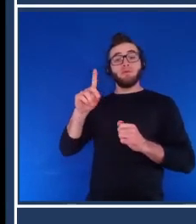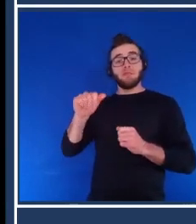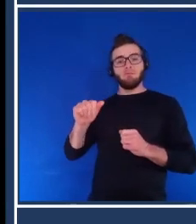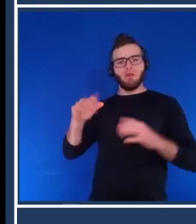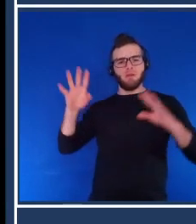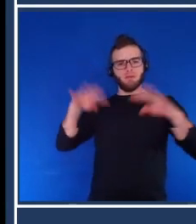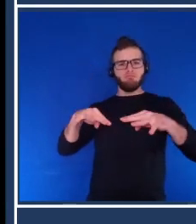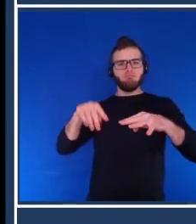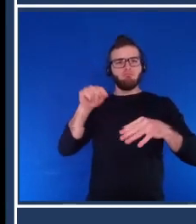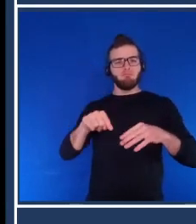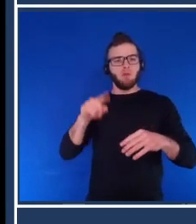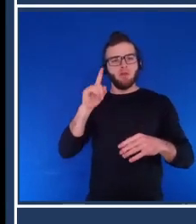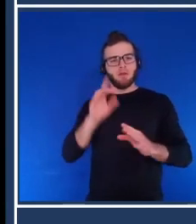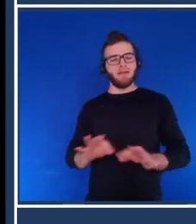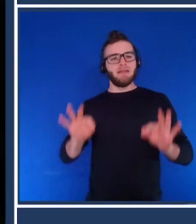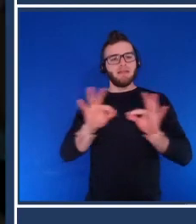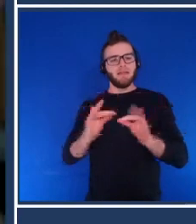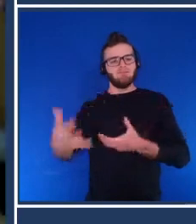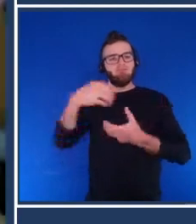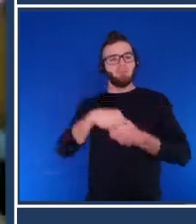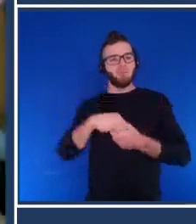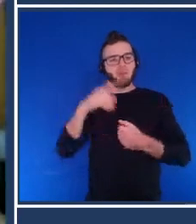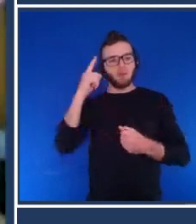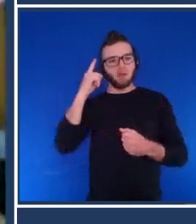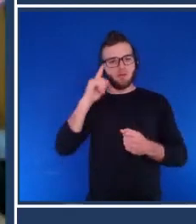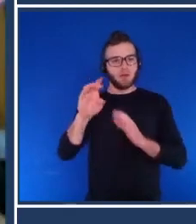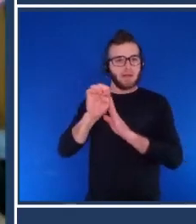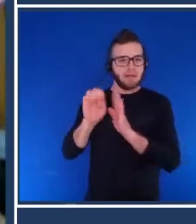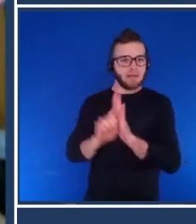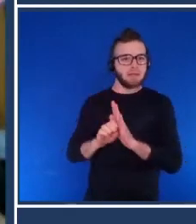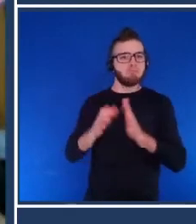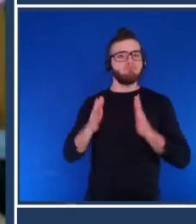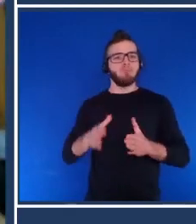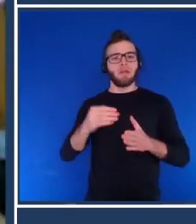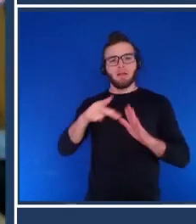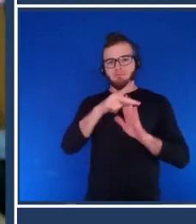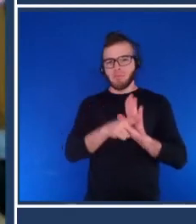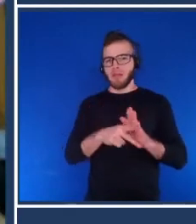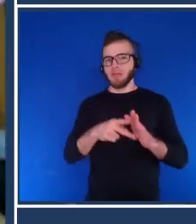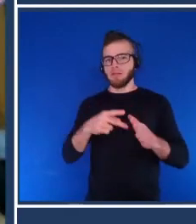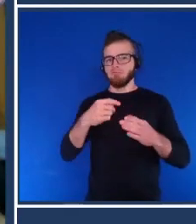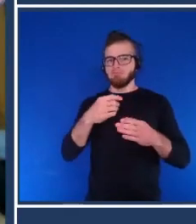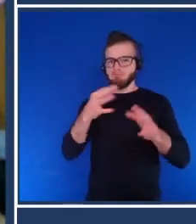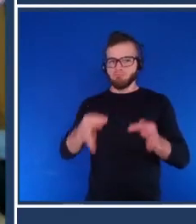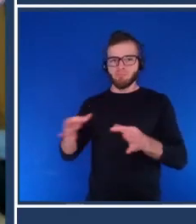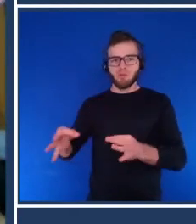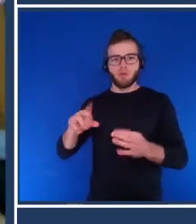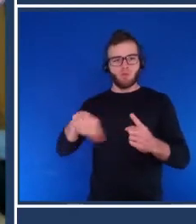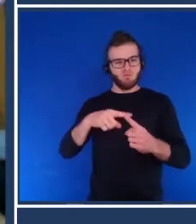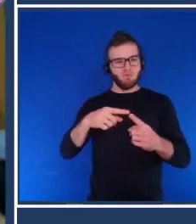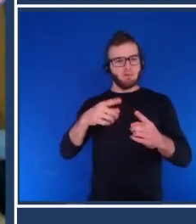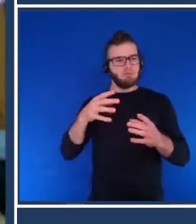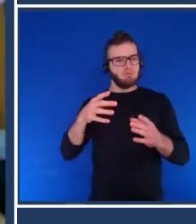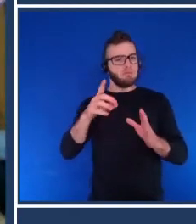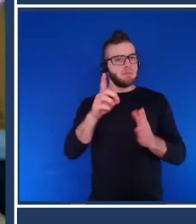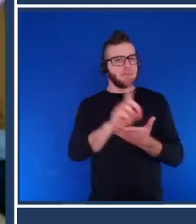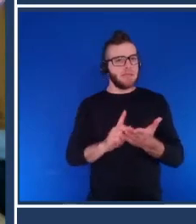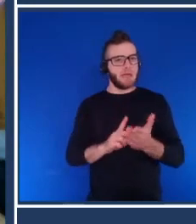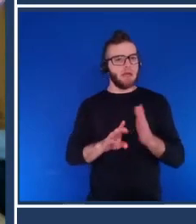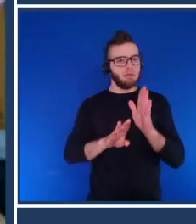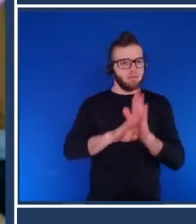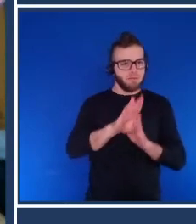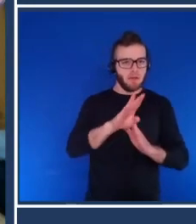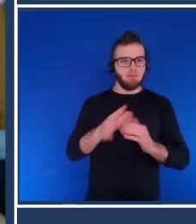for technologists and policymakers to consider when designing, developing, and testing AI systems. You can access the white